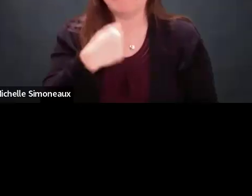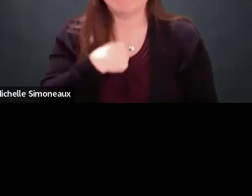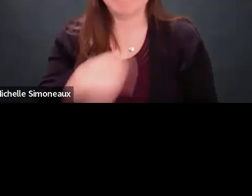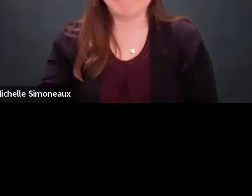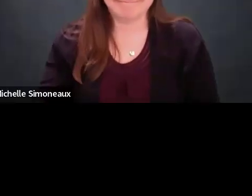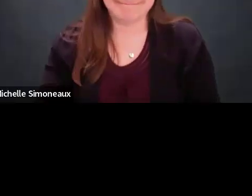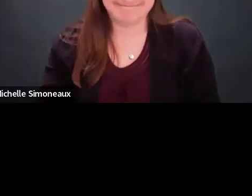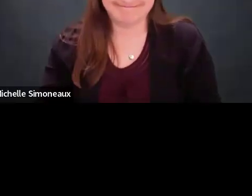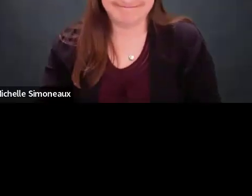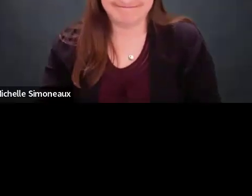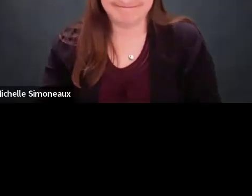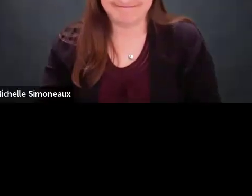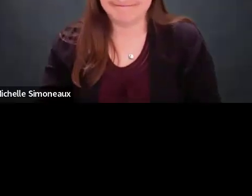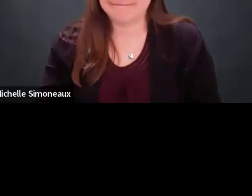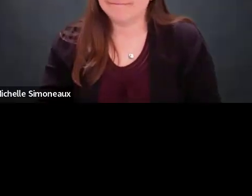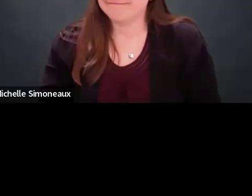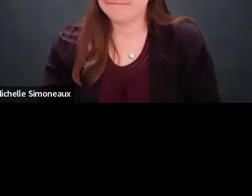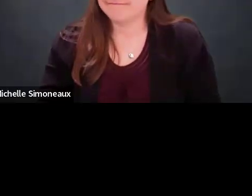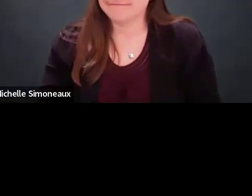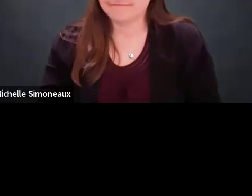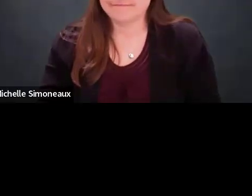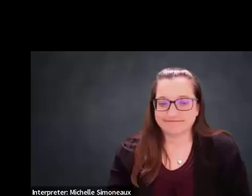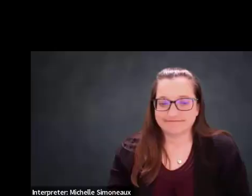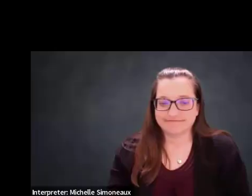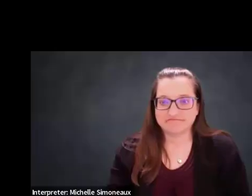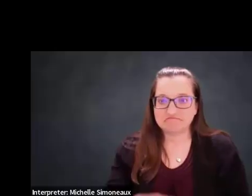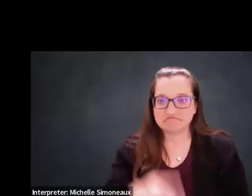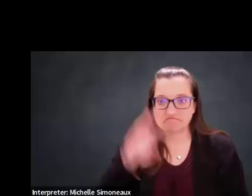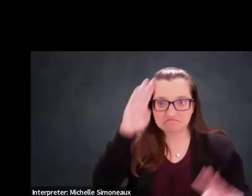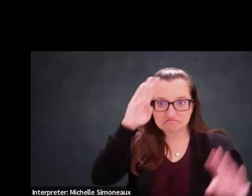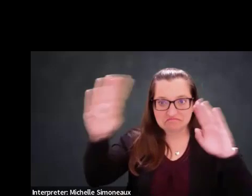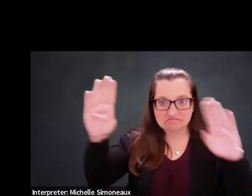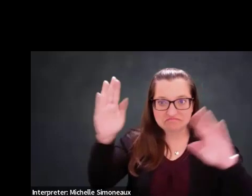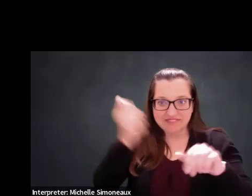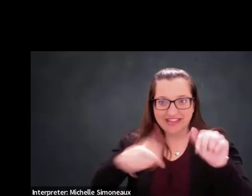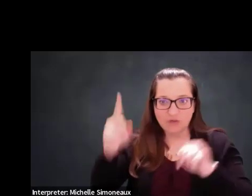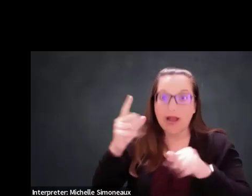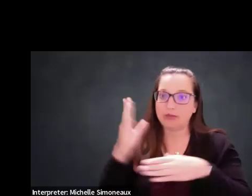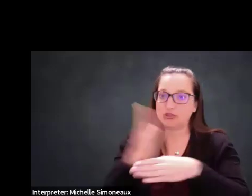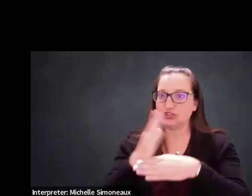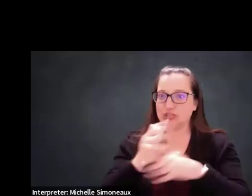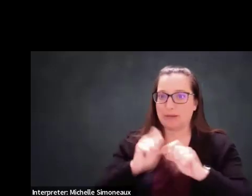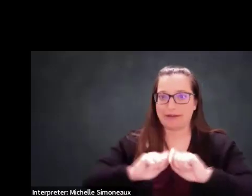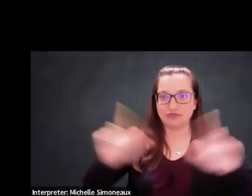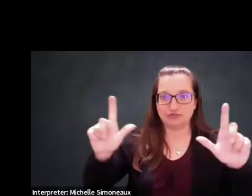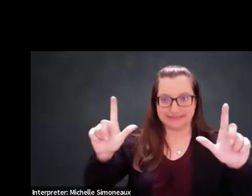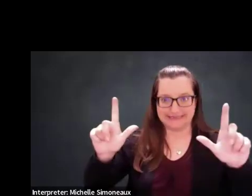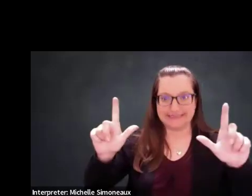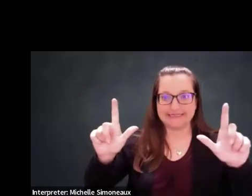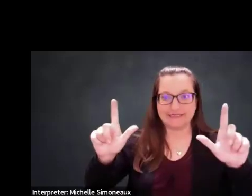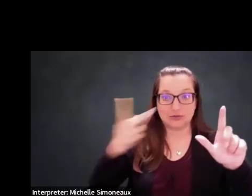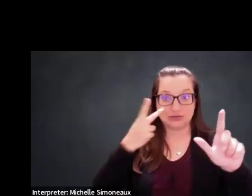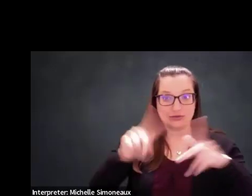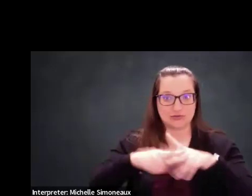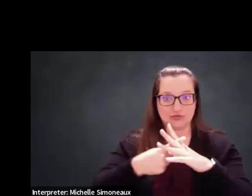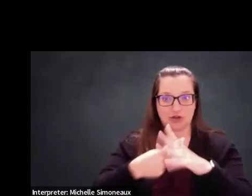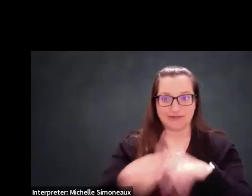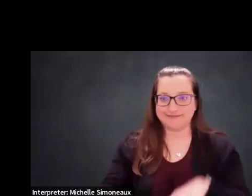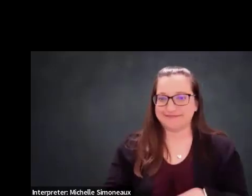Hi, everybody. I'm going to share my screen now so we can start the presentation.